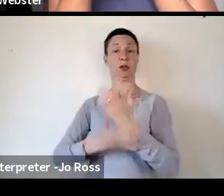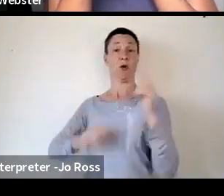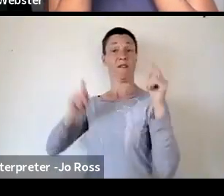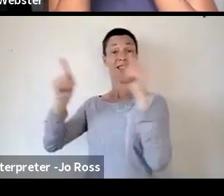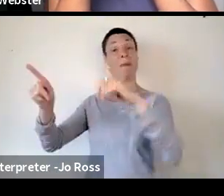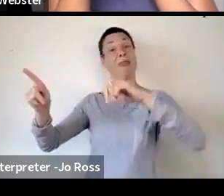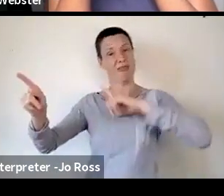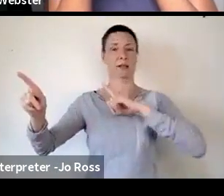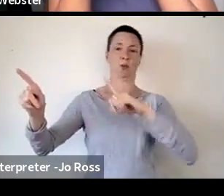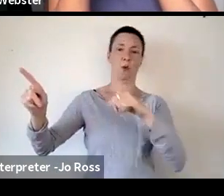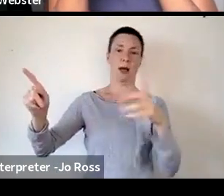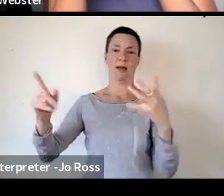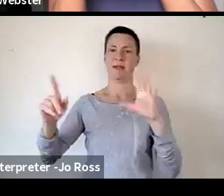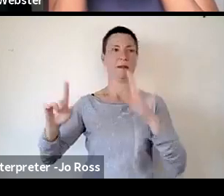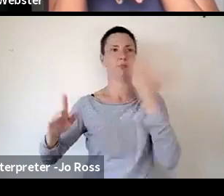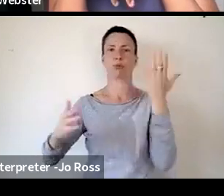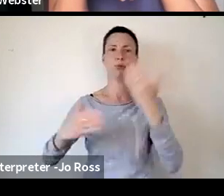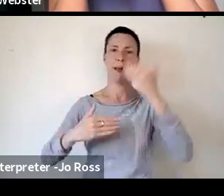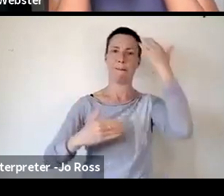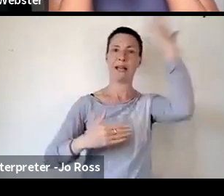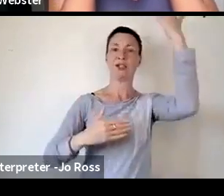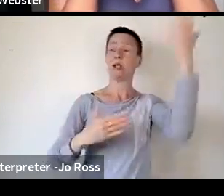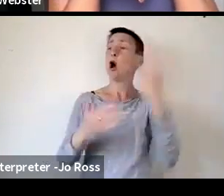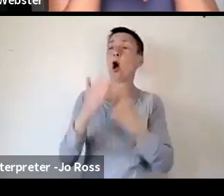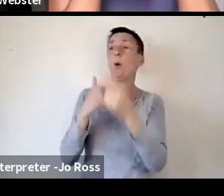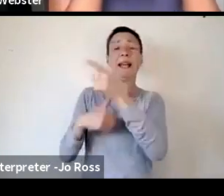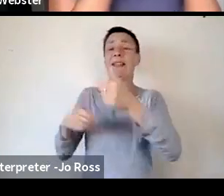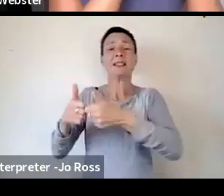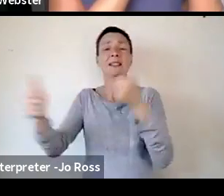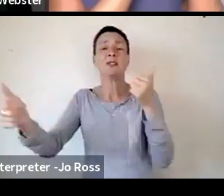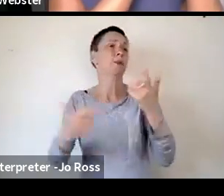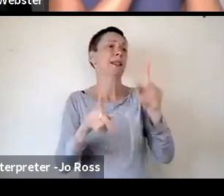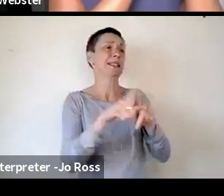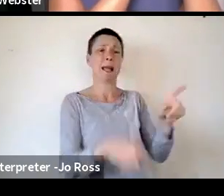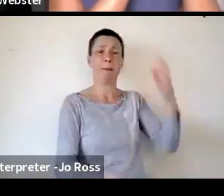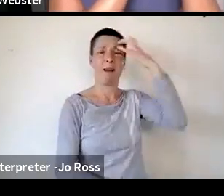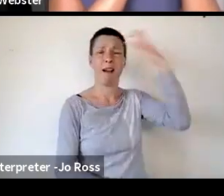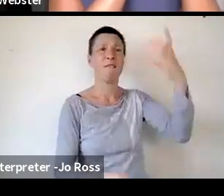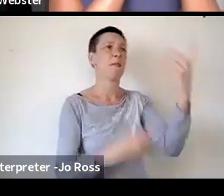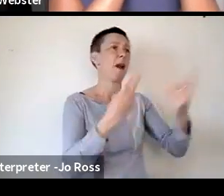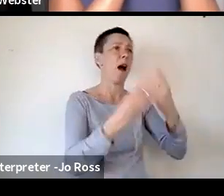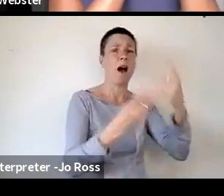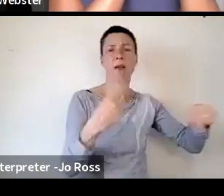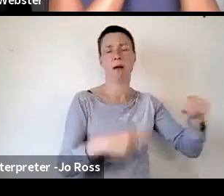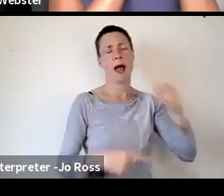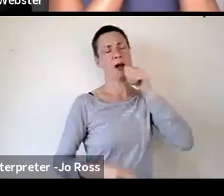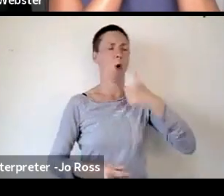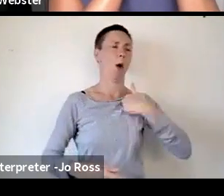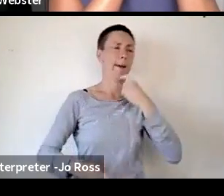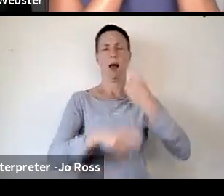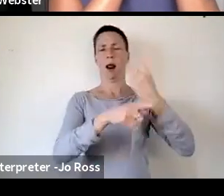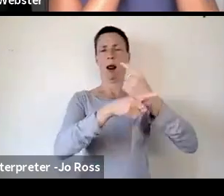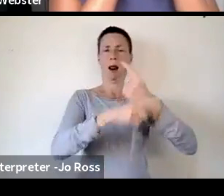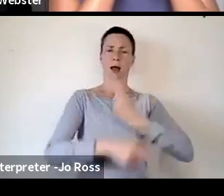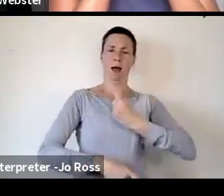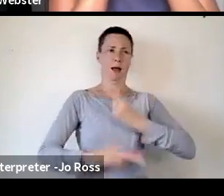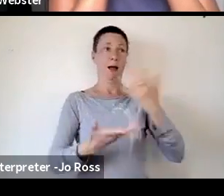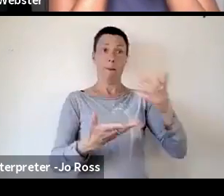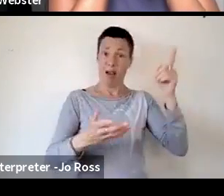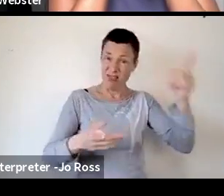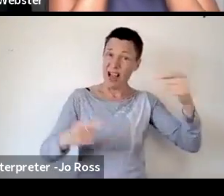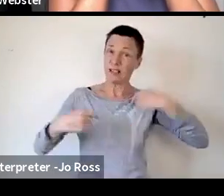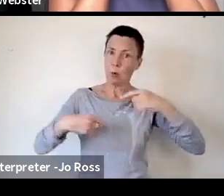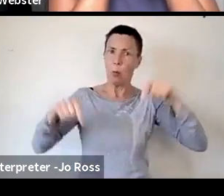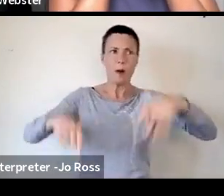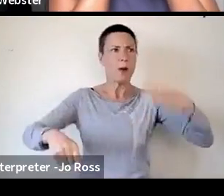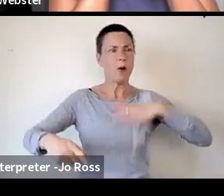is not just in this industry, but it's just anywhere in society. You look at the government, you look at everything. I know I'm getting on my soapbox a little bit, but that is what we're here to shake